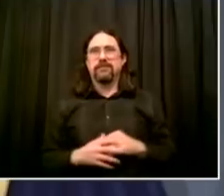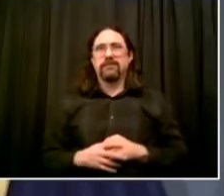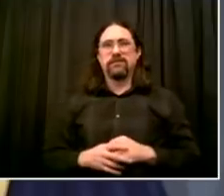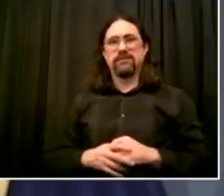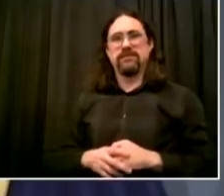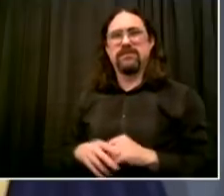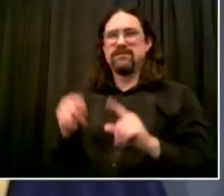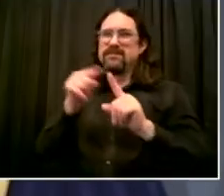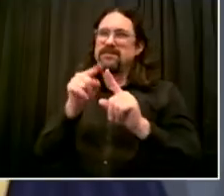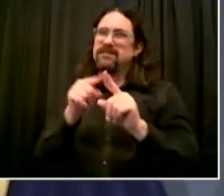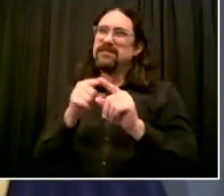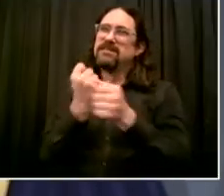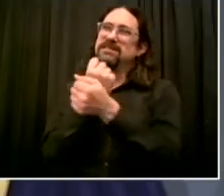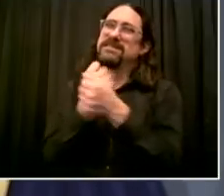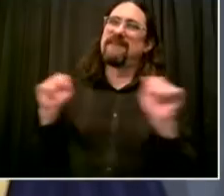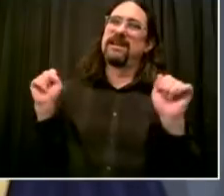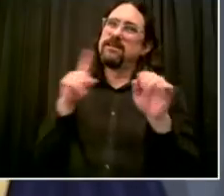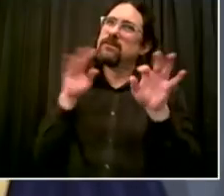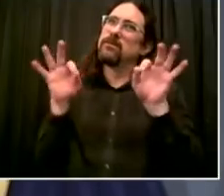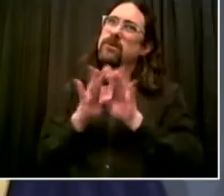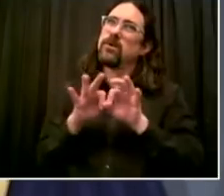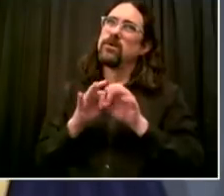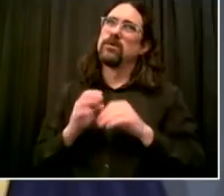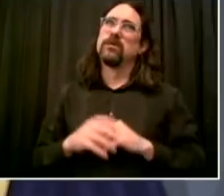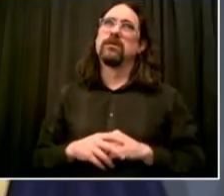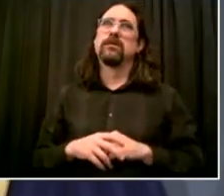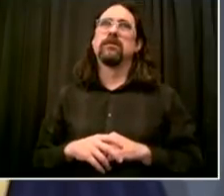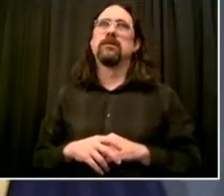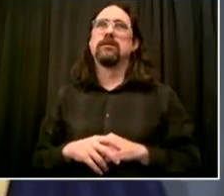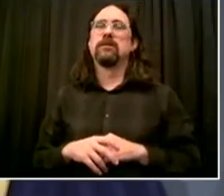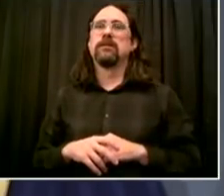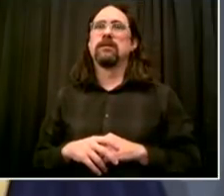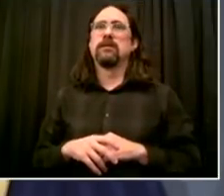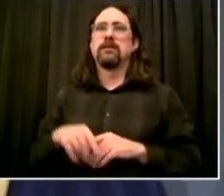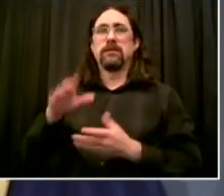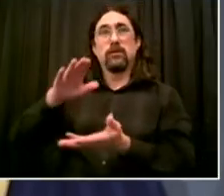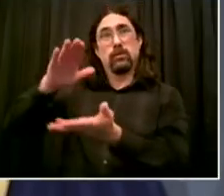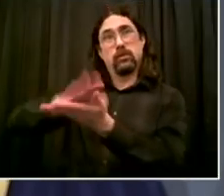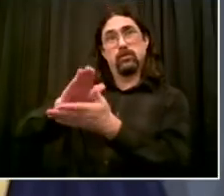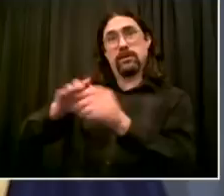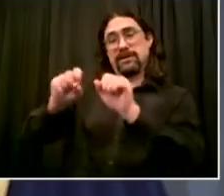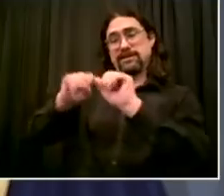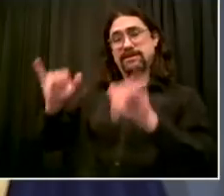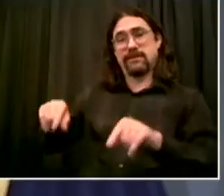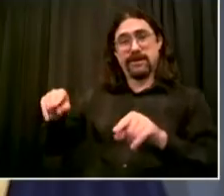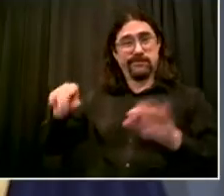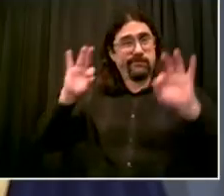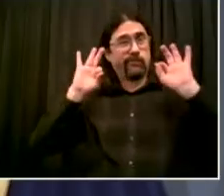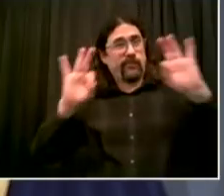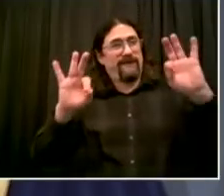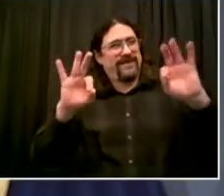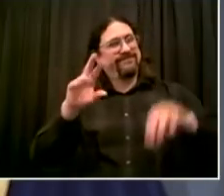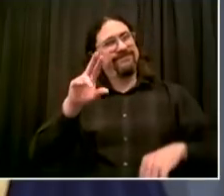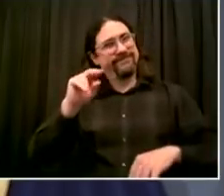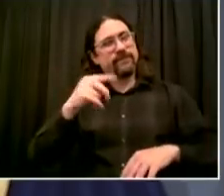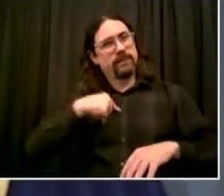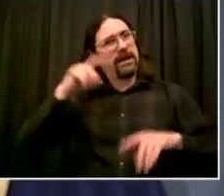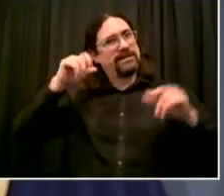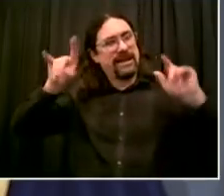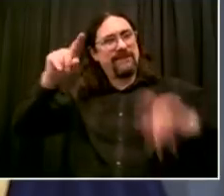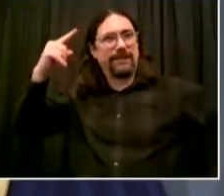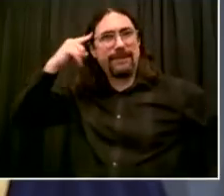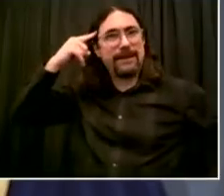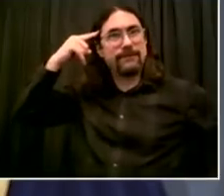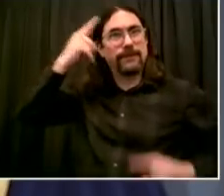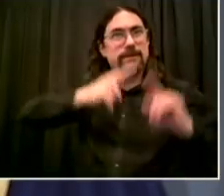schools. Parents talk about it all the time. And I'm really respectful of the parents of our school system who are overwhelmingly people